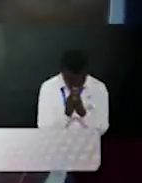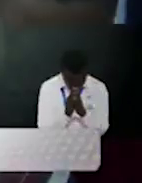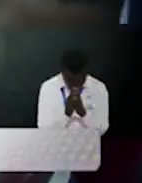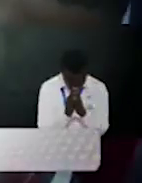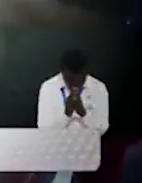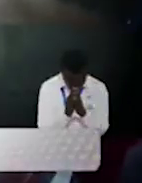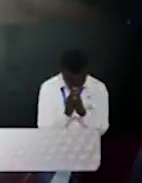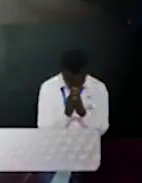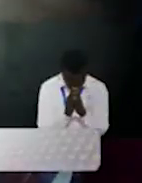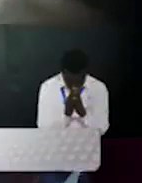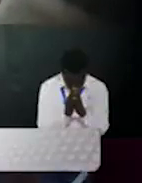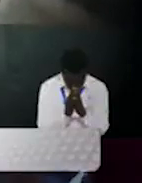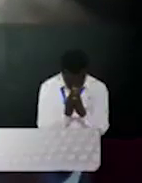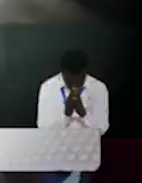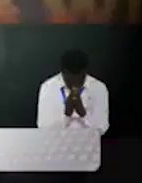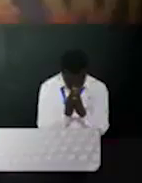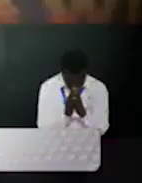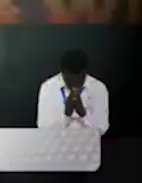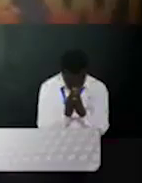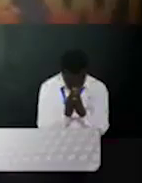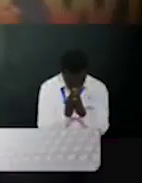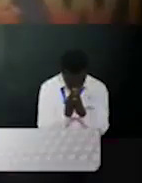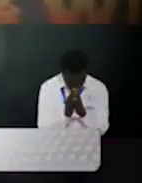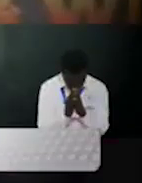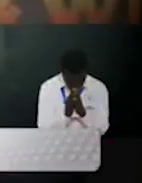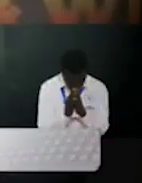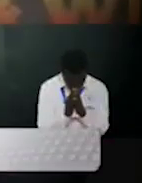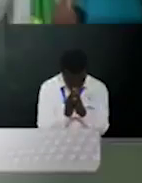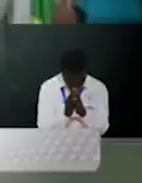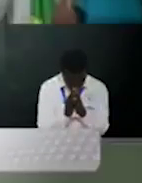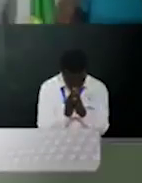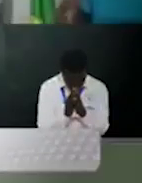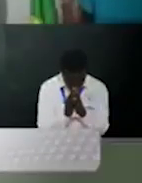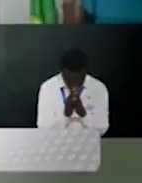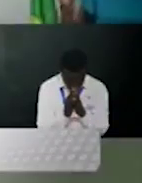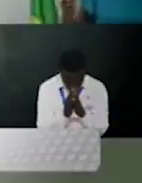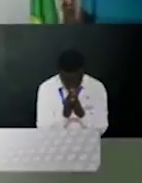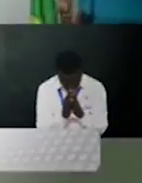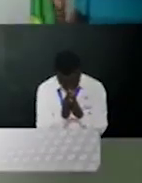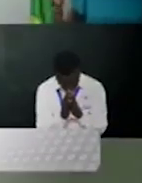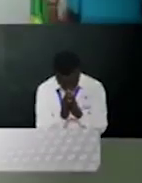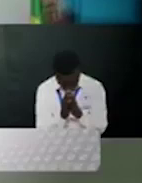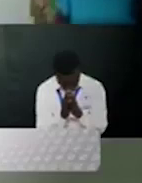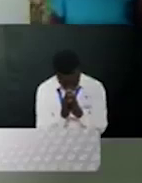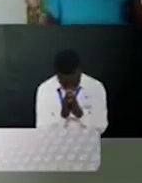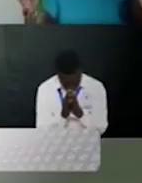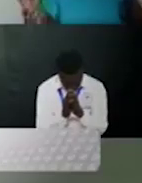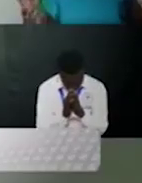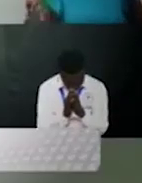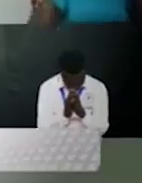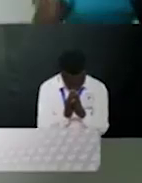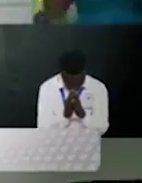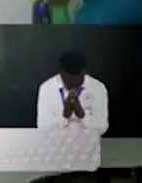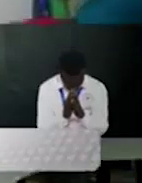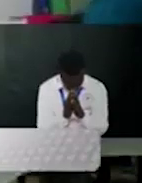share, your name will be honored in the name of Jesus, Lord Abosikataya Nanalaba. But